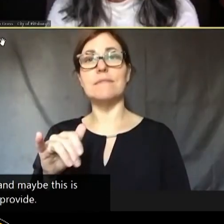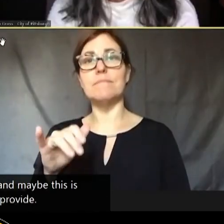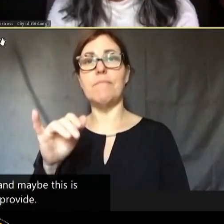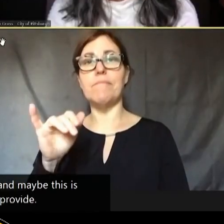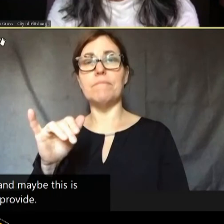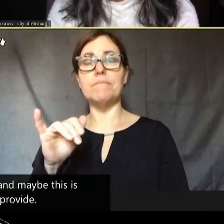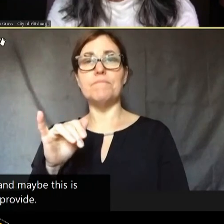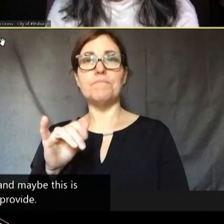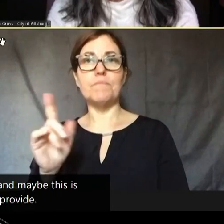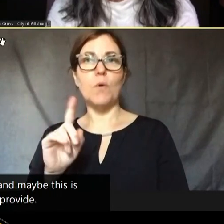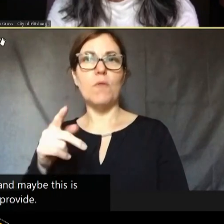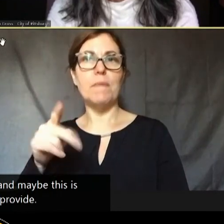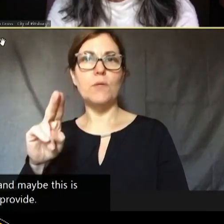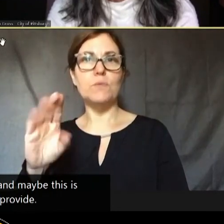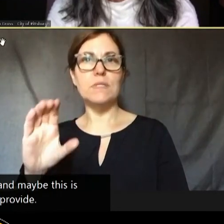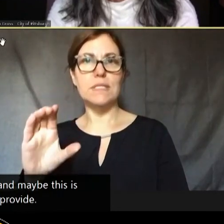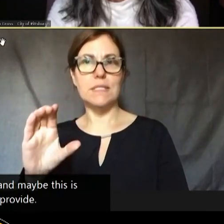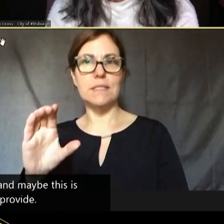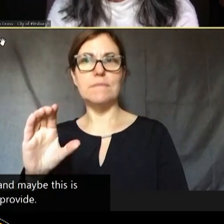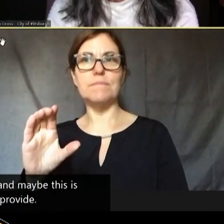provide